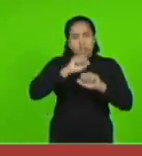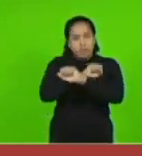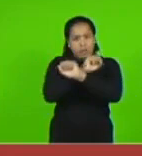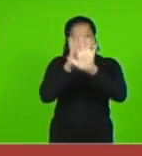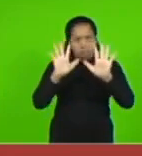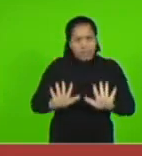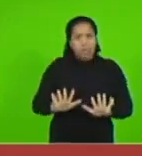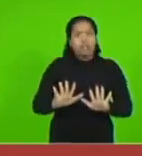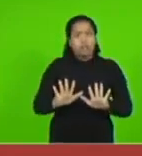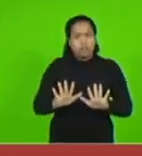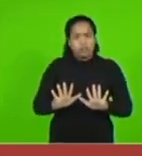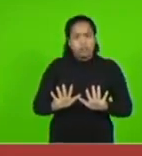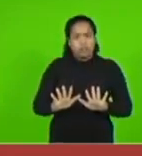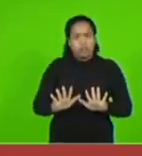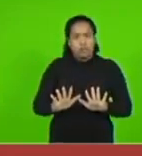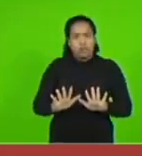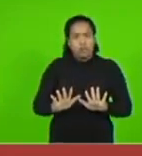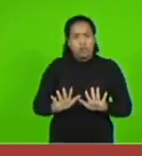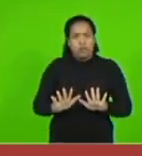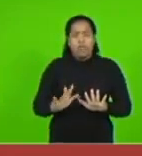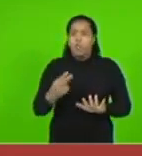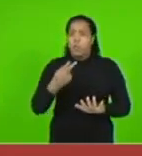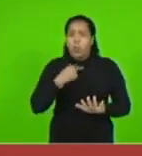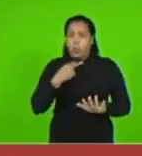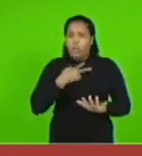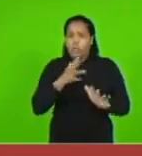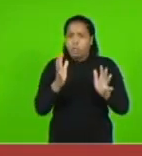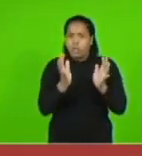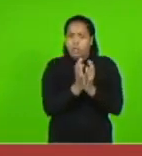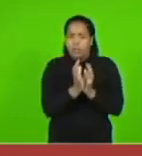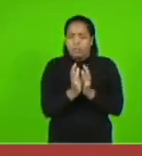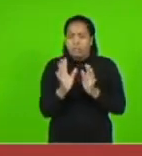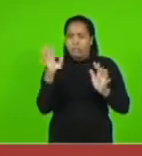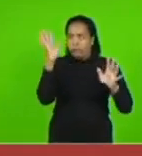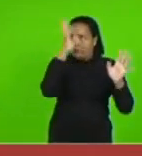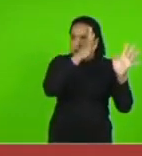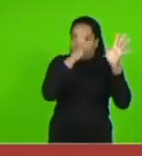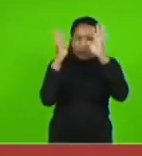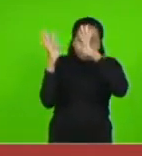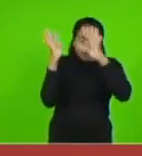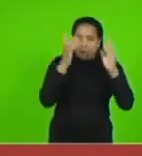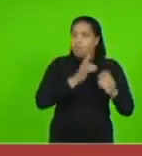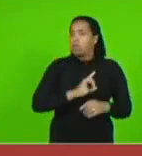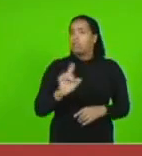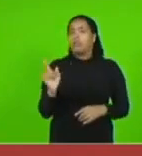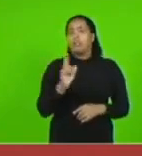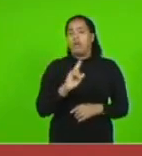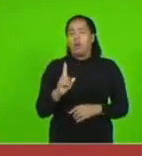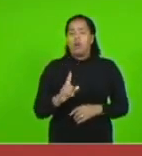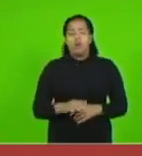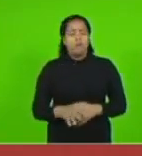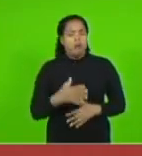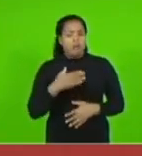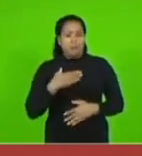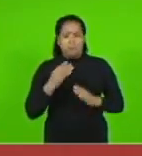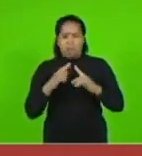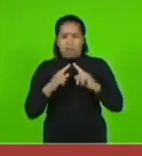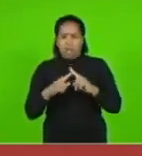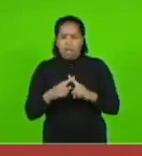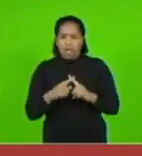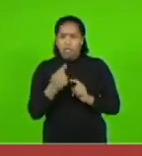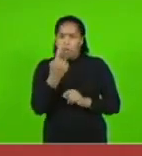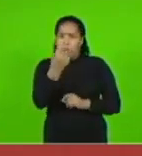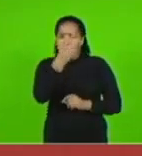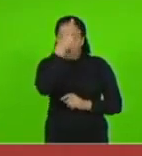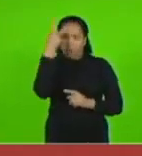understood yet, they have to understand that this work is serious, that they have to take advantage of what they